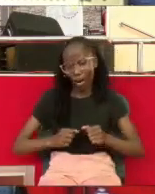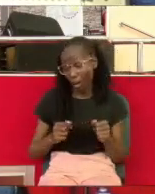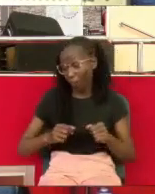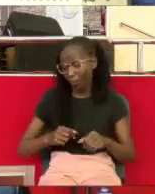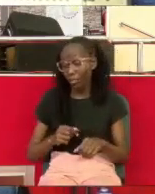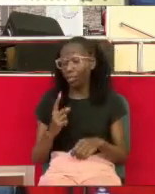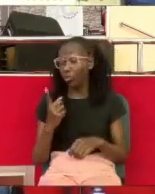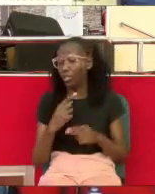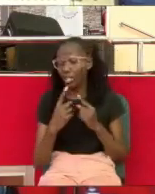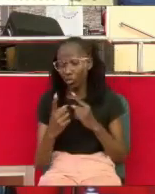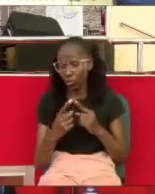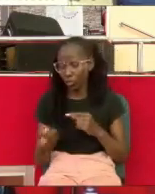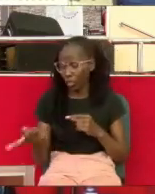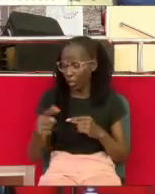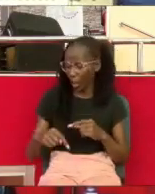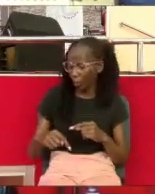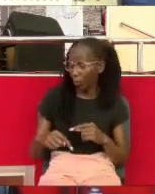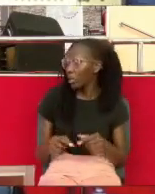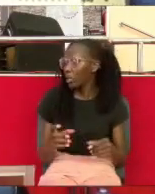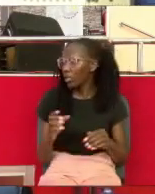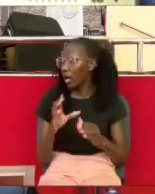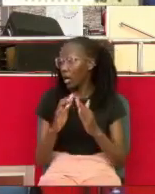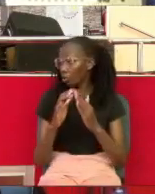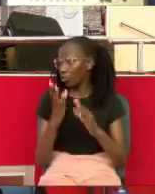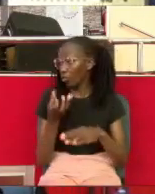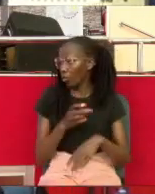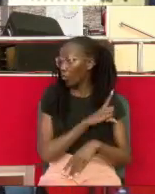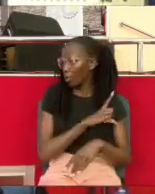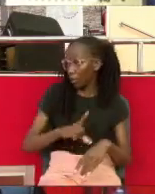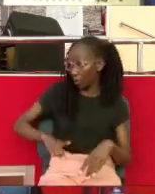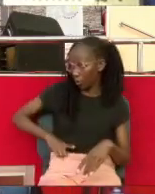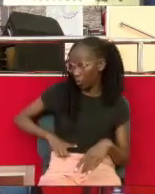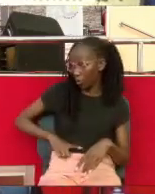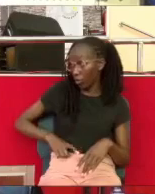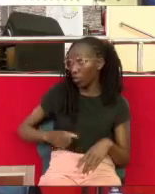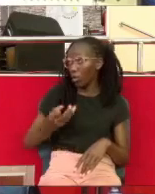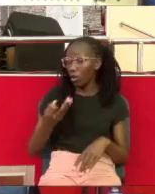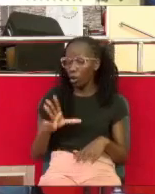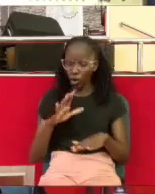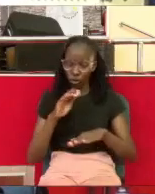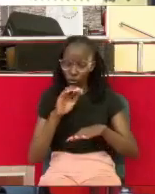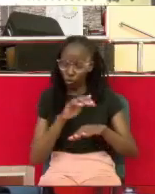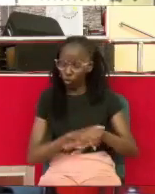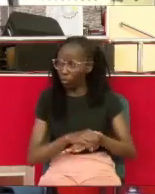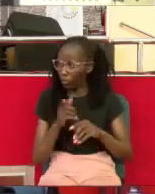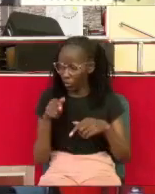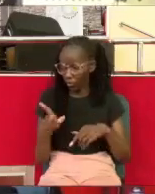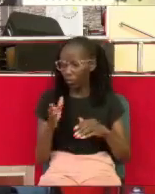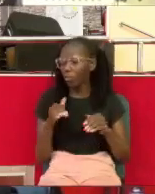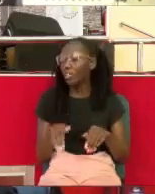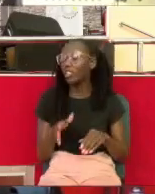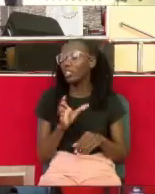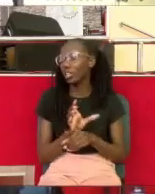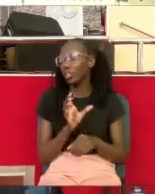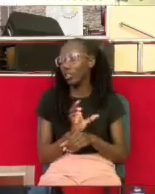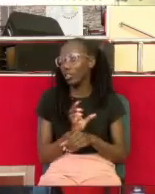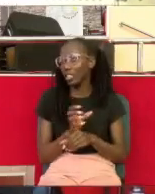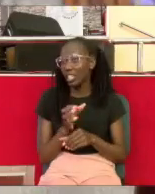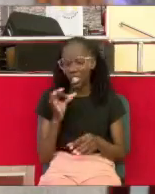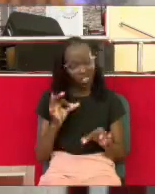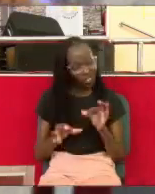Lord, or you just found yourself in the house of the Lord. And even if you